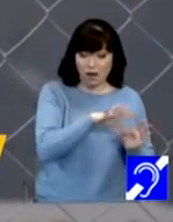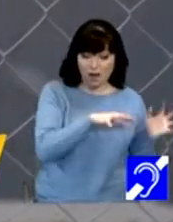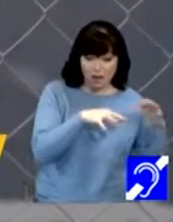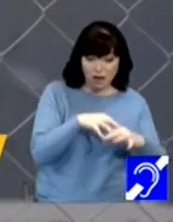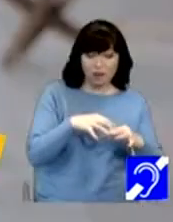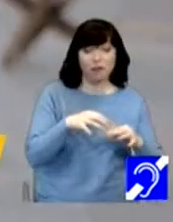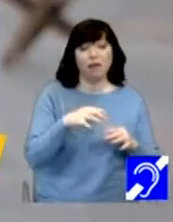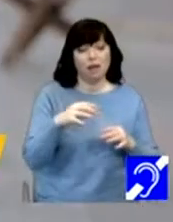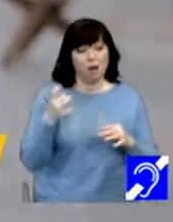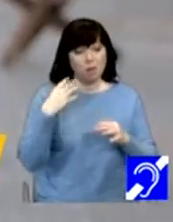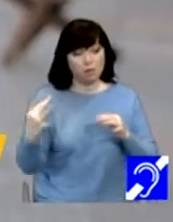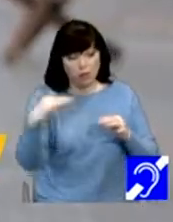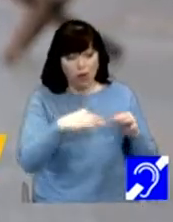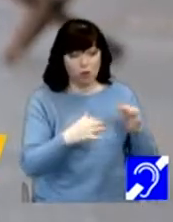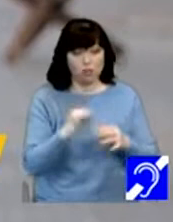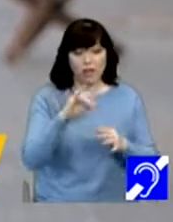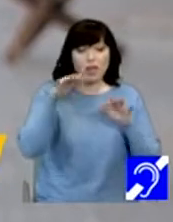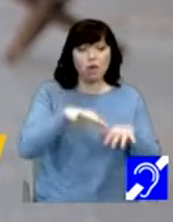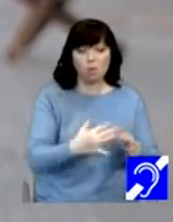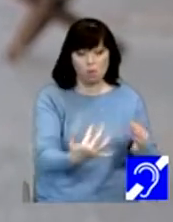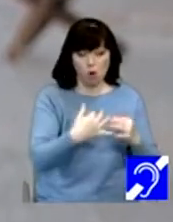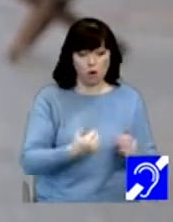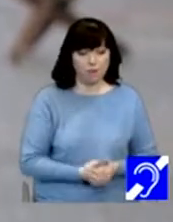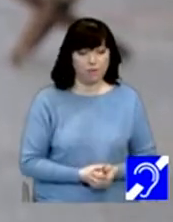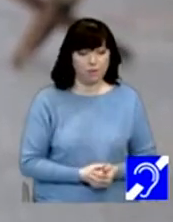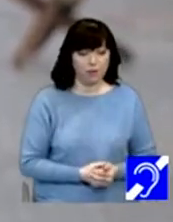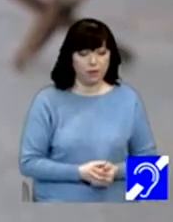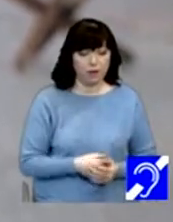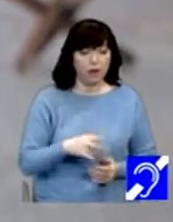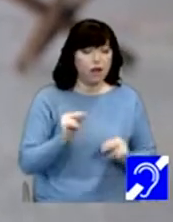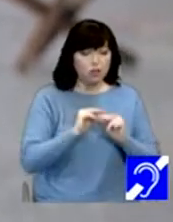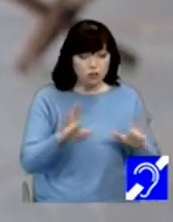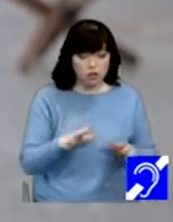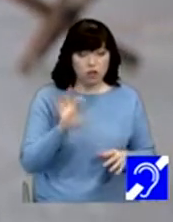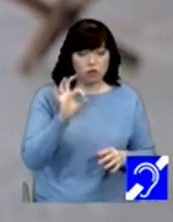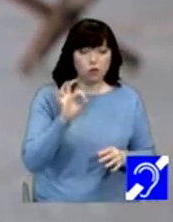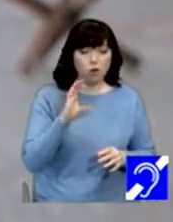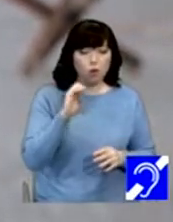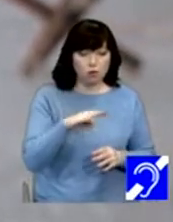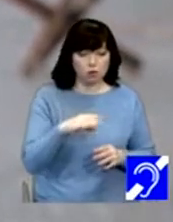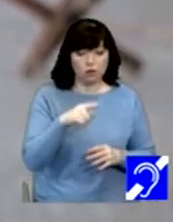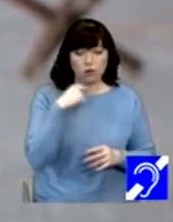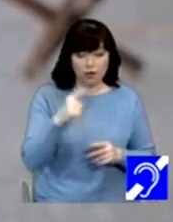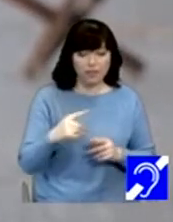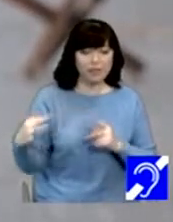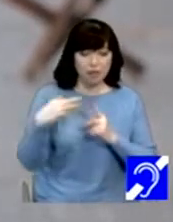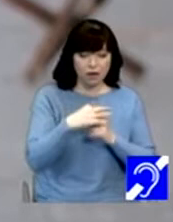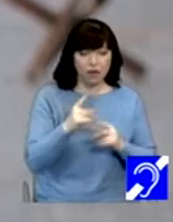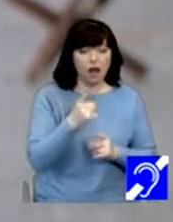și dinspre mare. Well, unfortunately we have shellings, rockets, missiles.